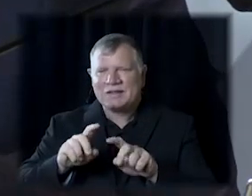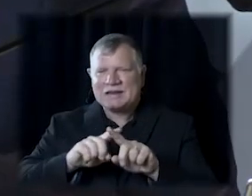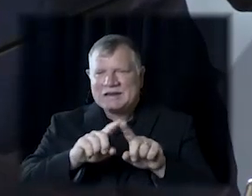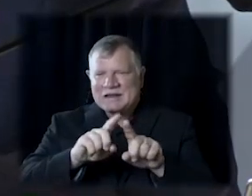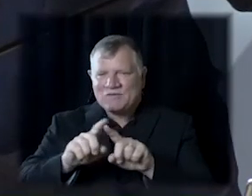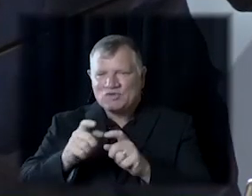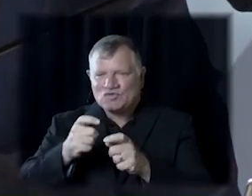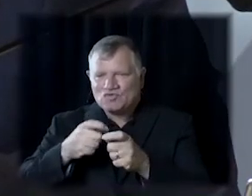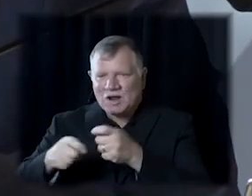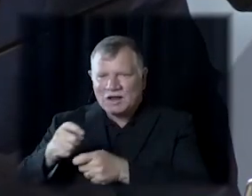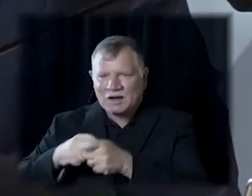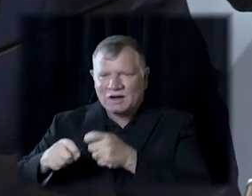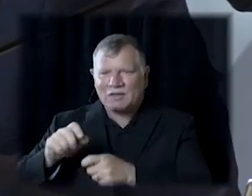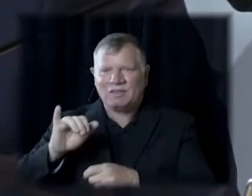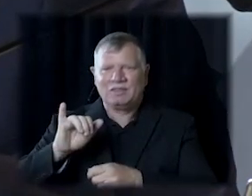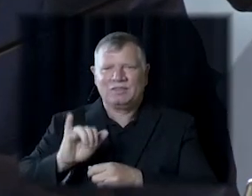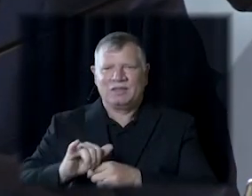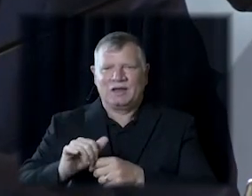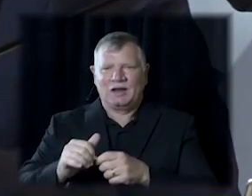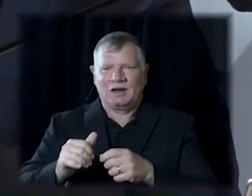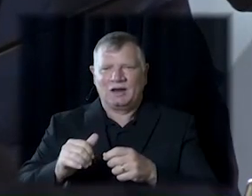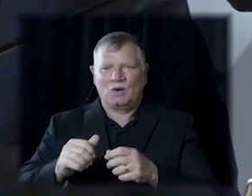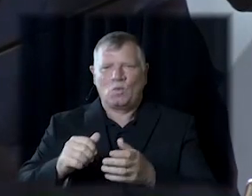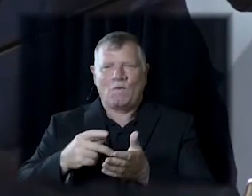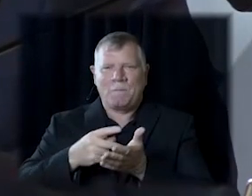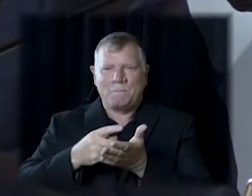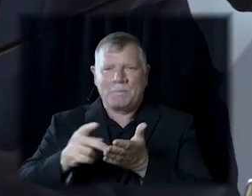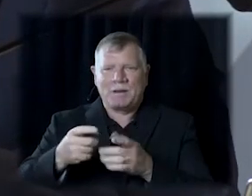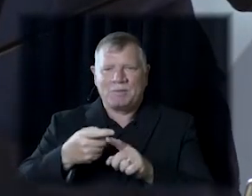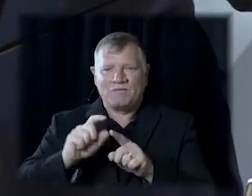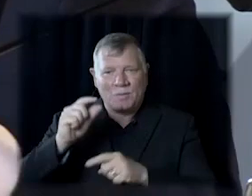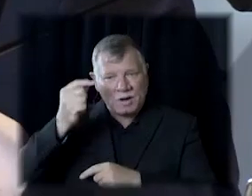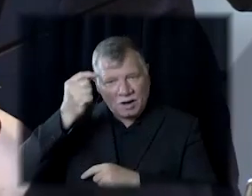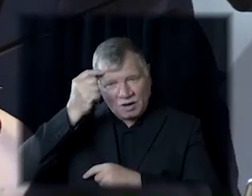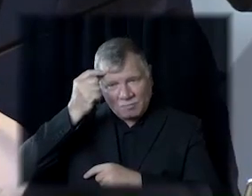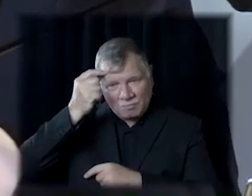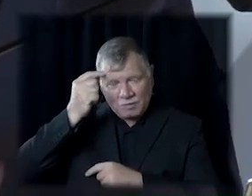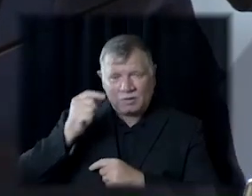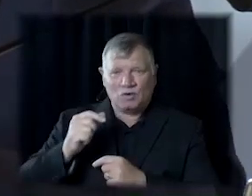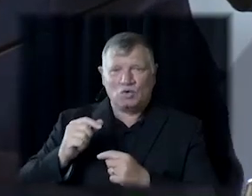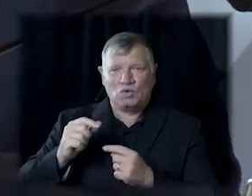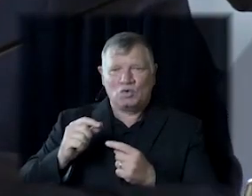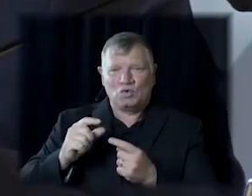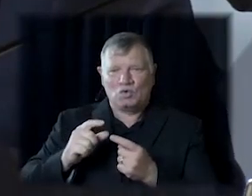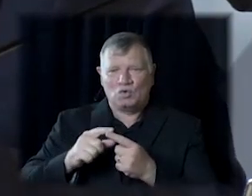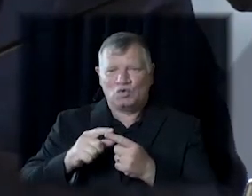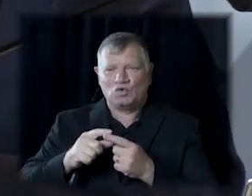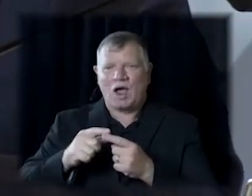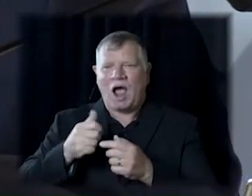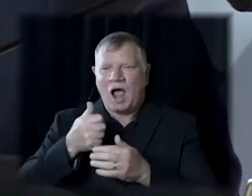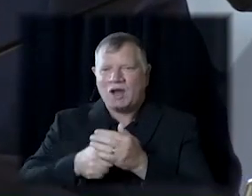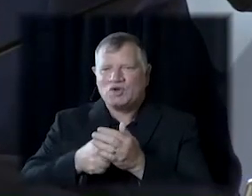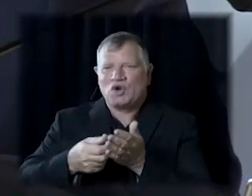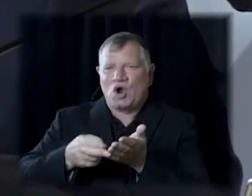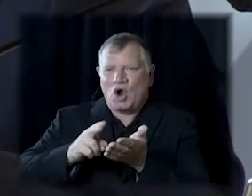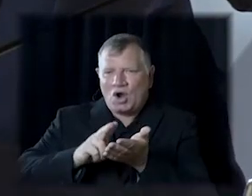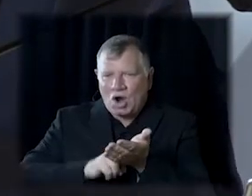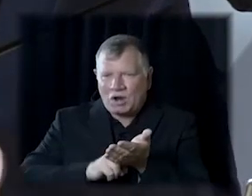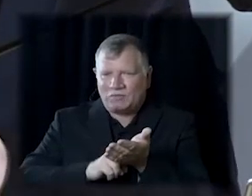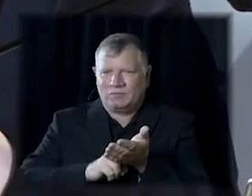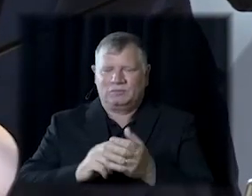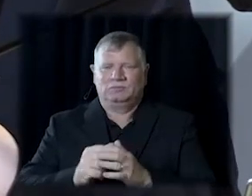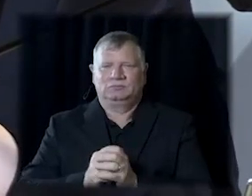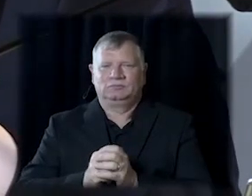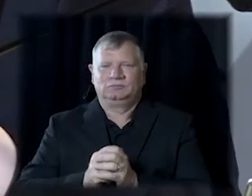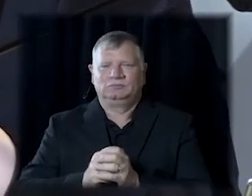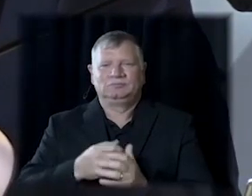various transactions that occurred with payments from the government under contracts. Now,